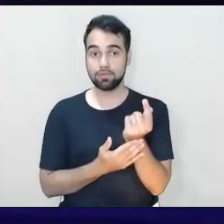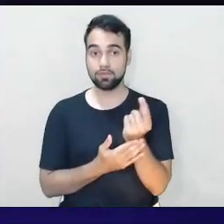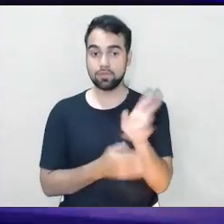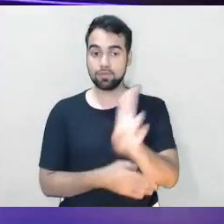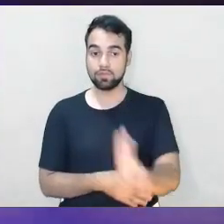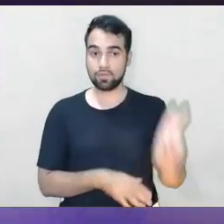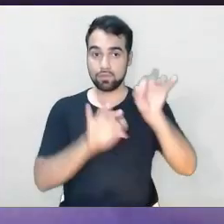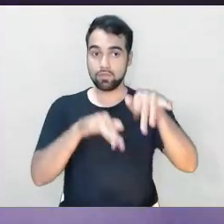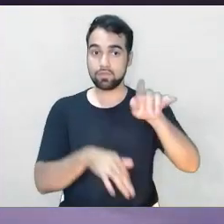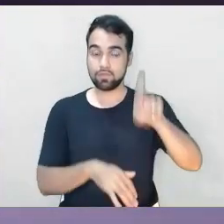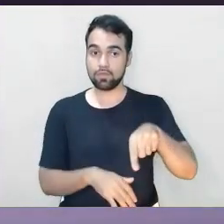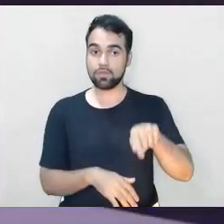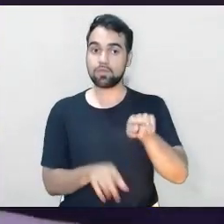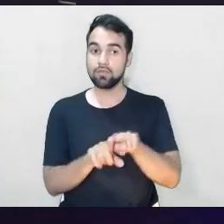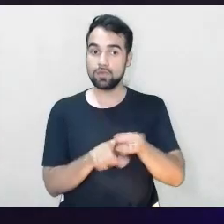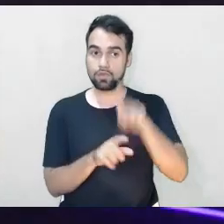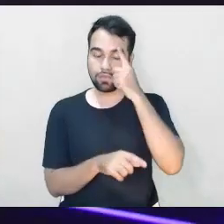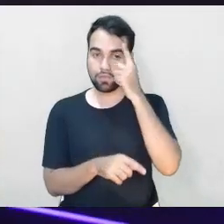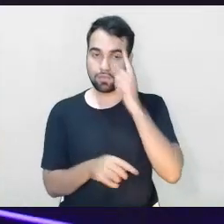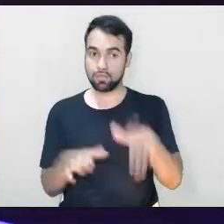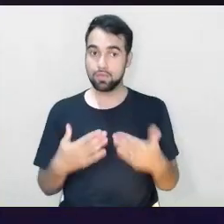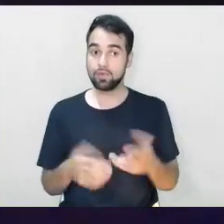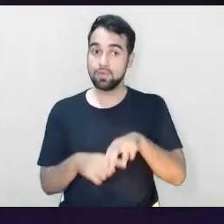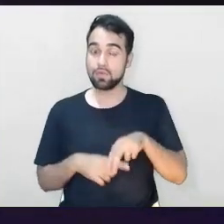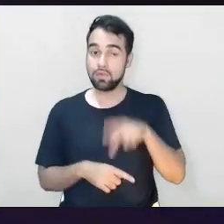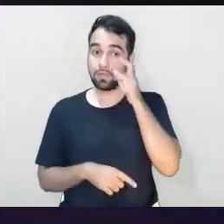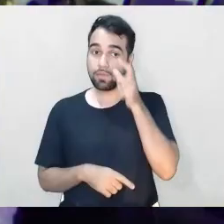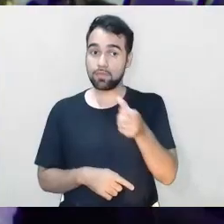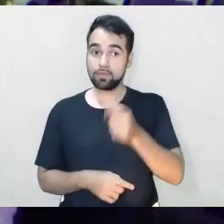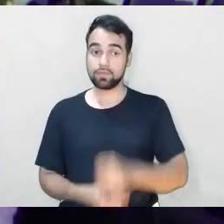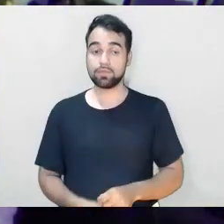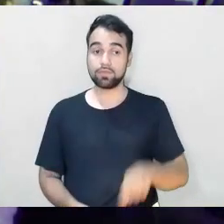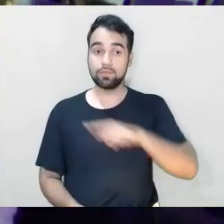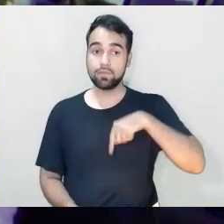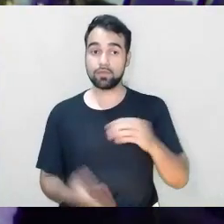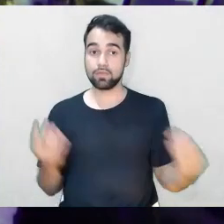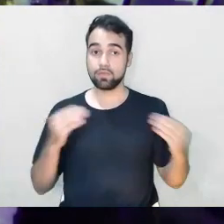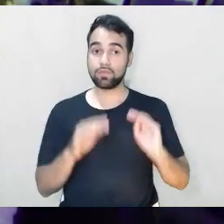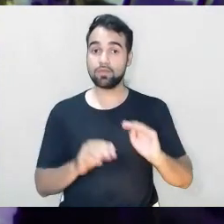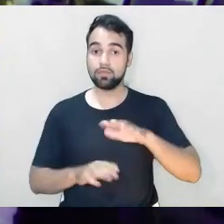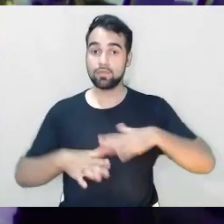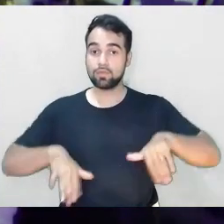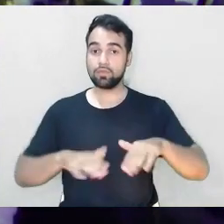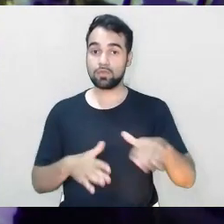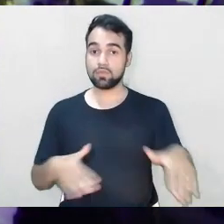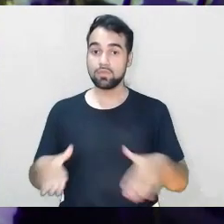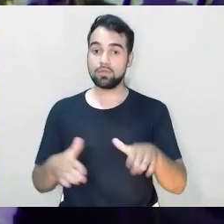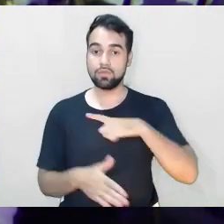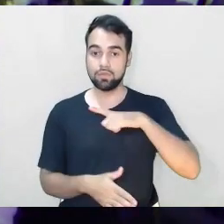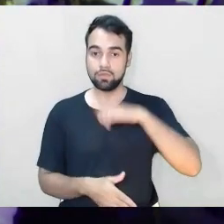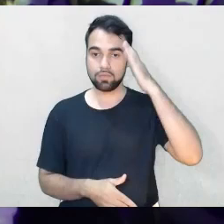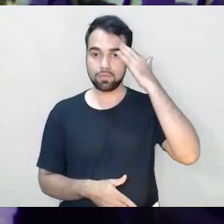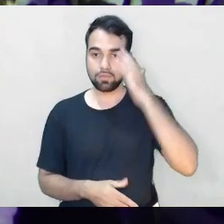final user. So this is something to be considered. That's why it's interesting when you're placing all this journey